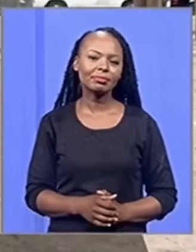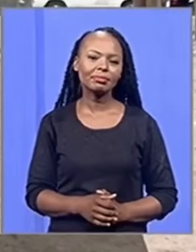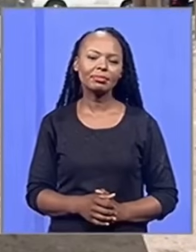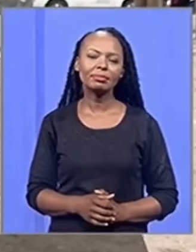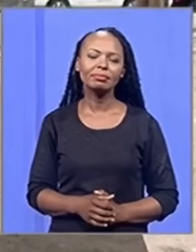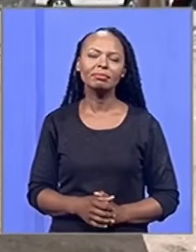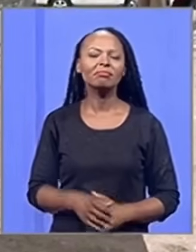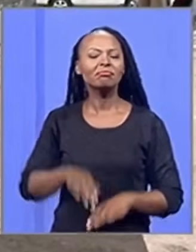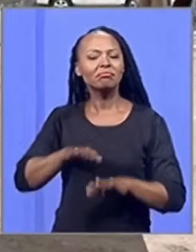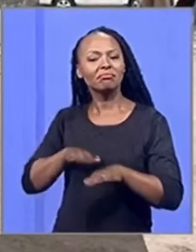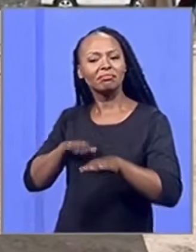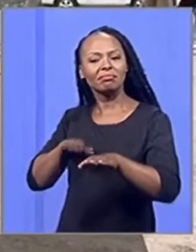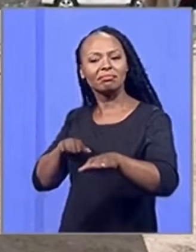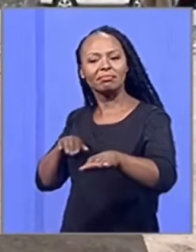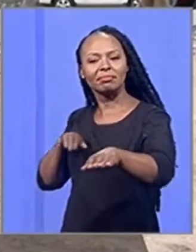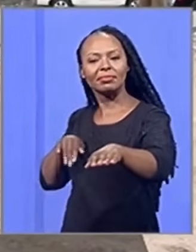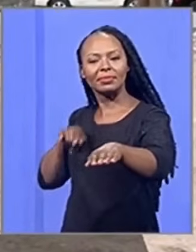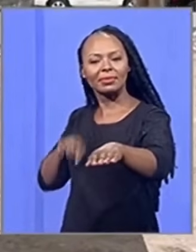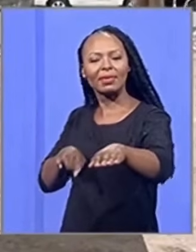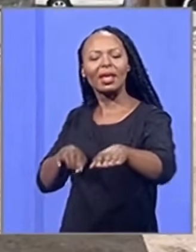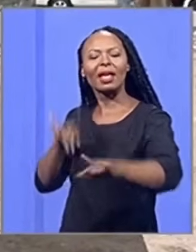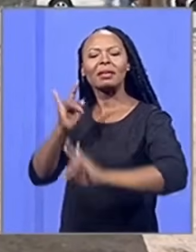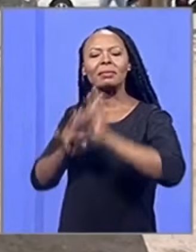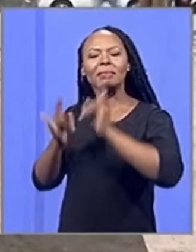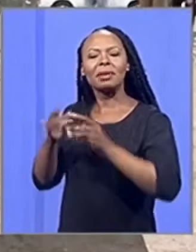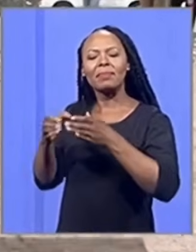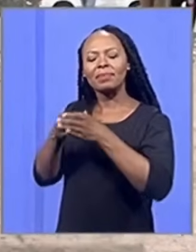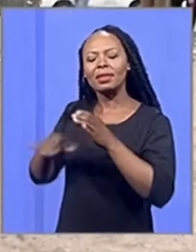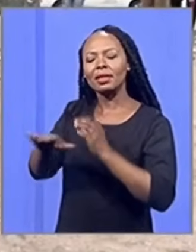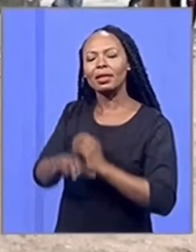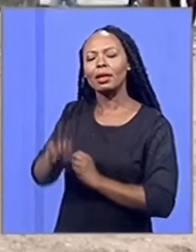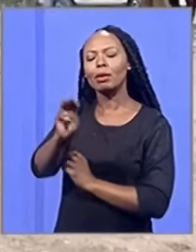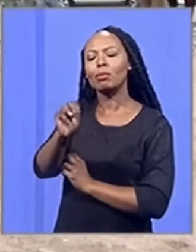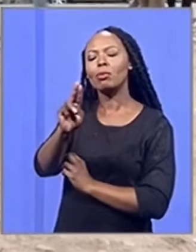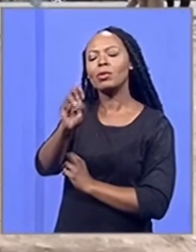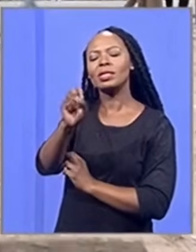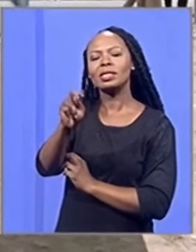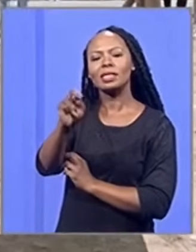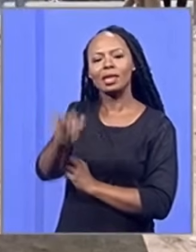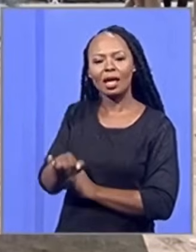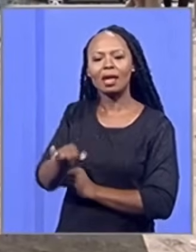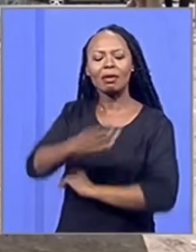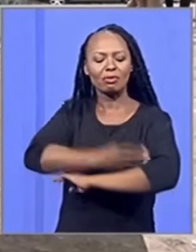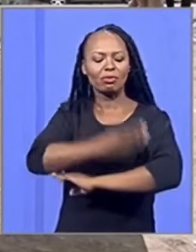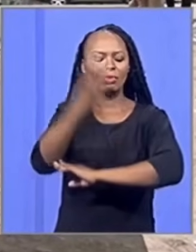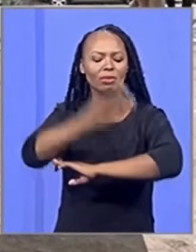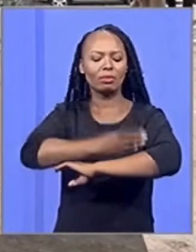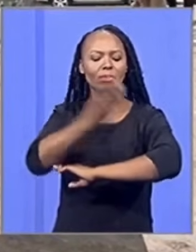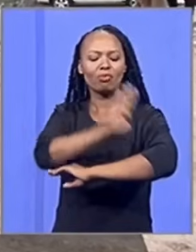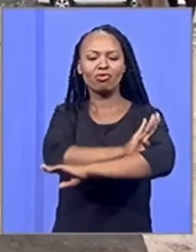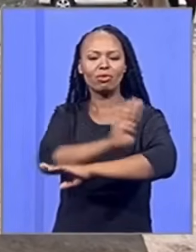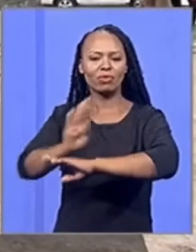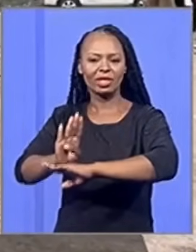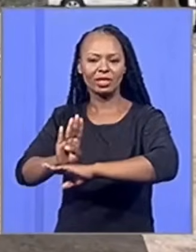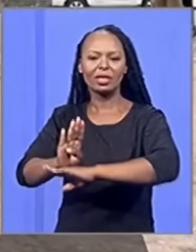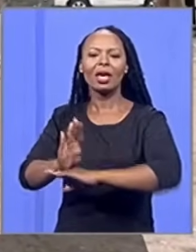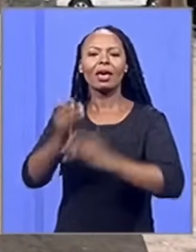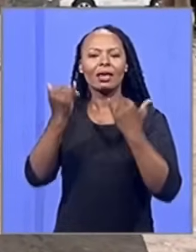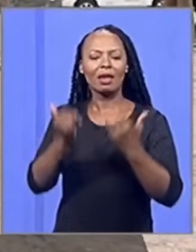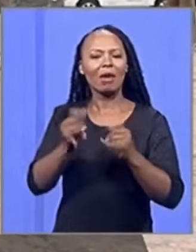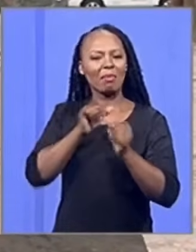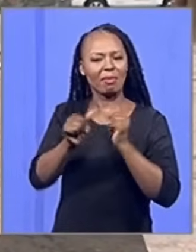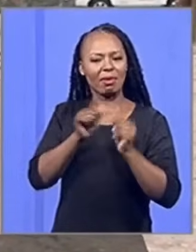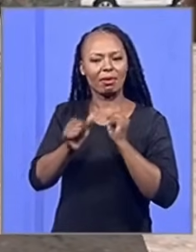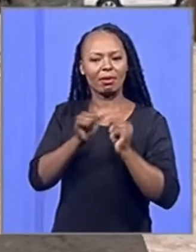Dipalopalo tsa kgobelano ya pharakano torotswaneng nnye ya Mosina gape le molelwane wa Beitbridge di ile kwa tlase e fela mo mafelelong